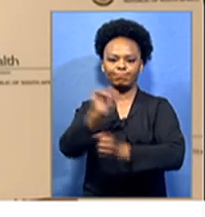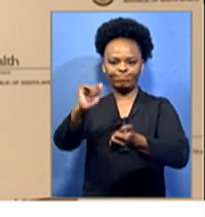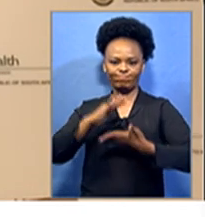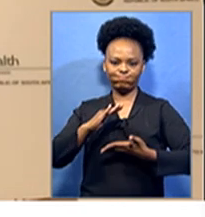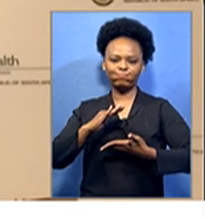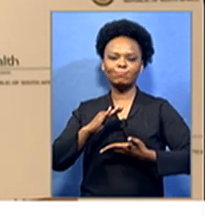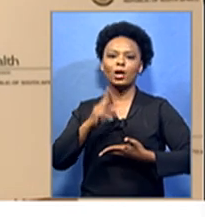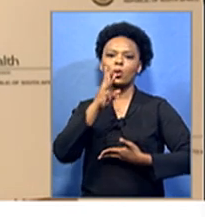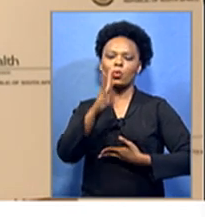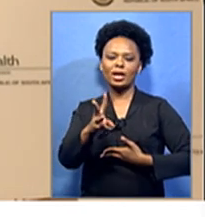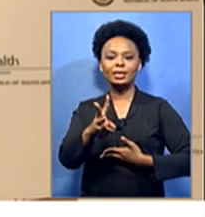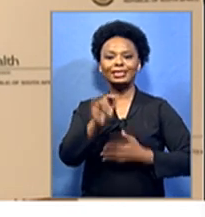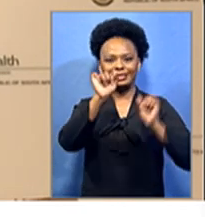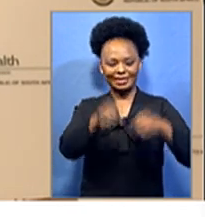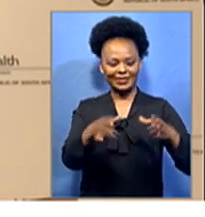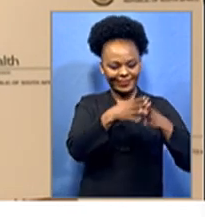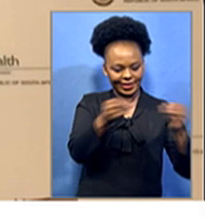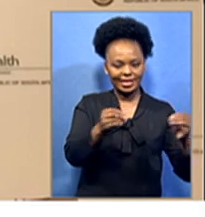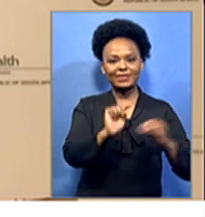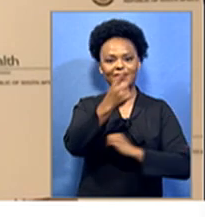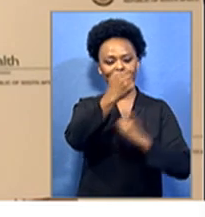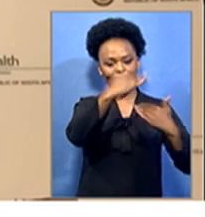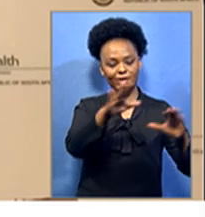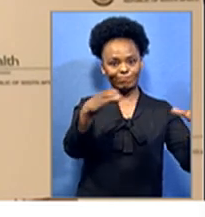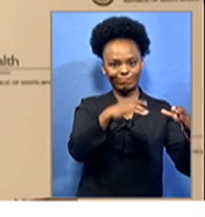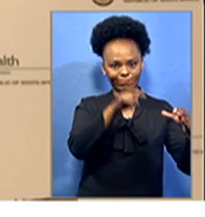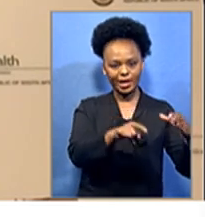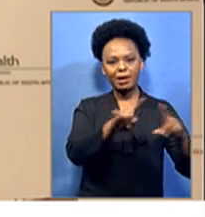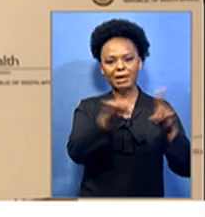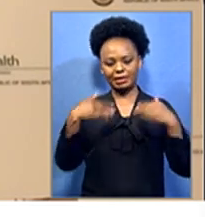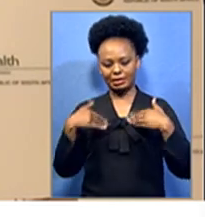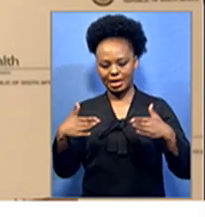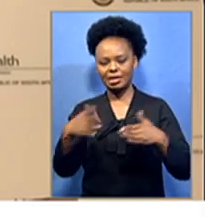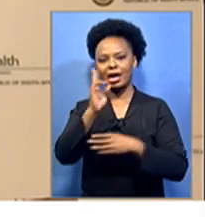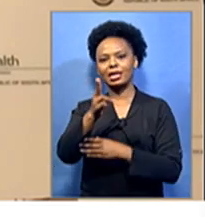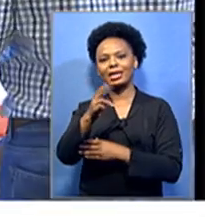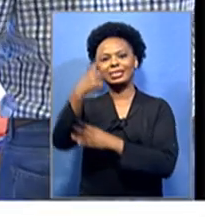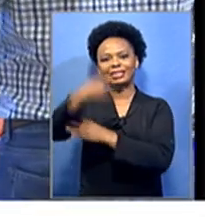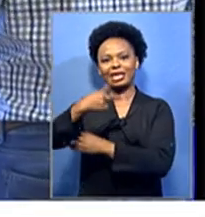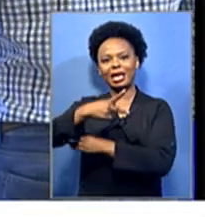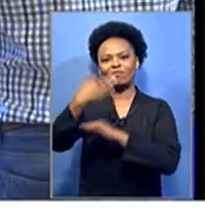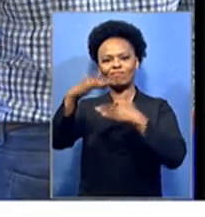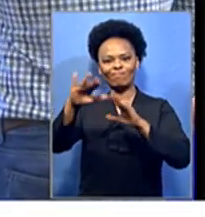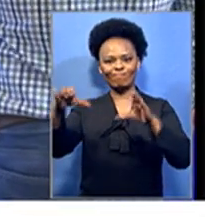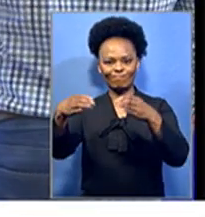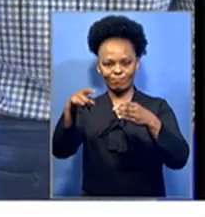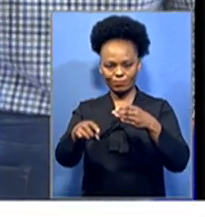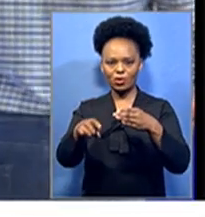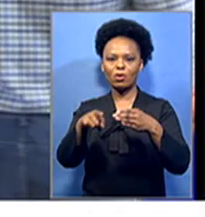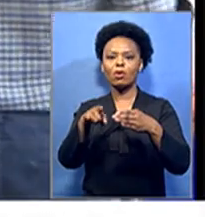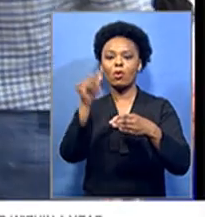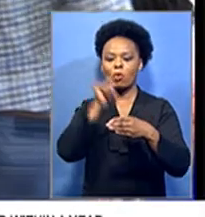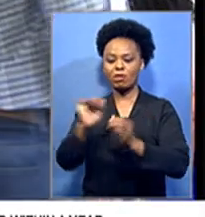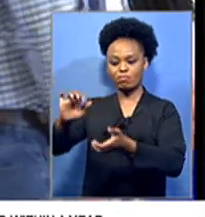finish the first phase, we'll also start with the second phase as soon as those vaccines come. Yeah. So there'll be an overlap. So the health